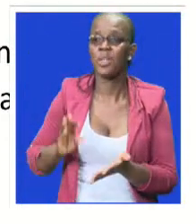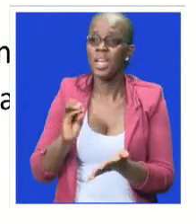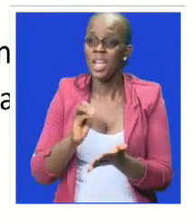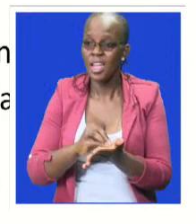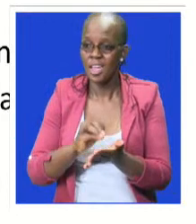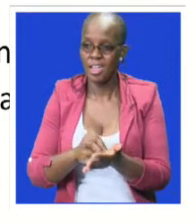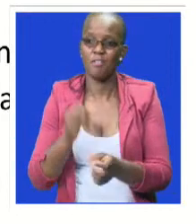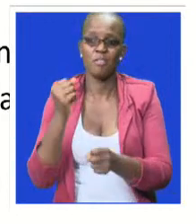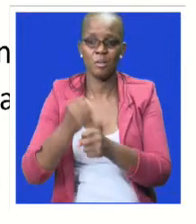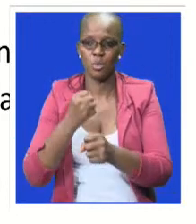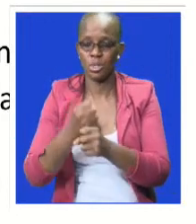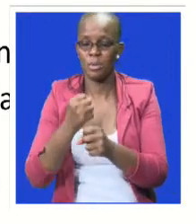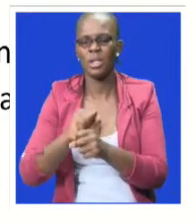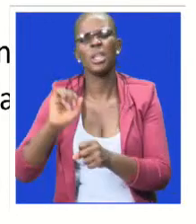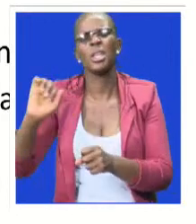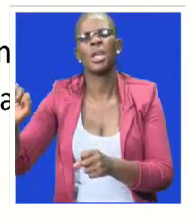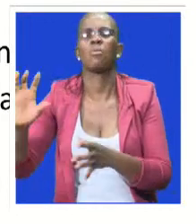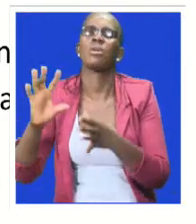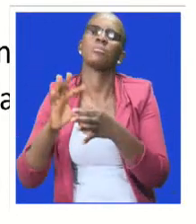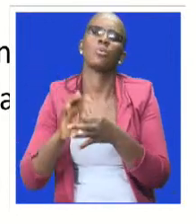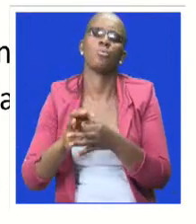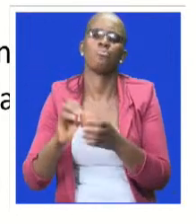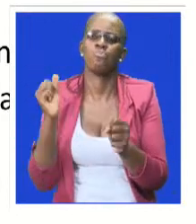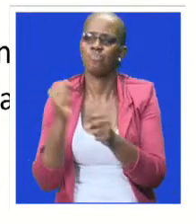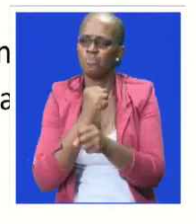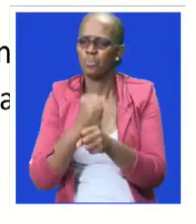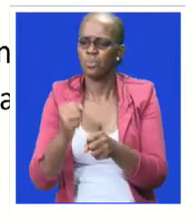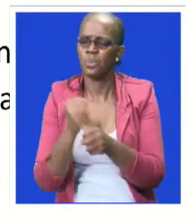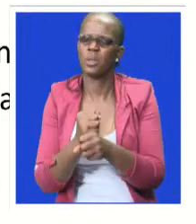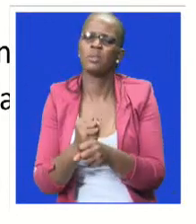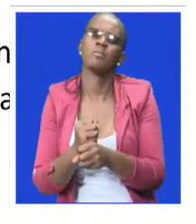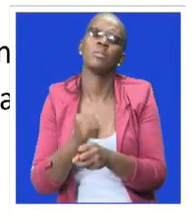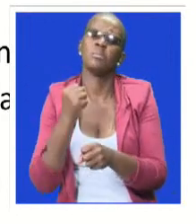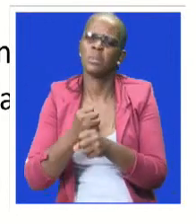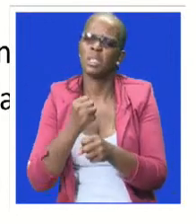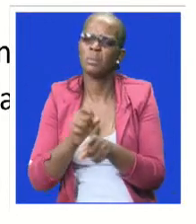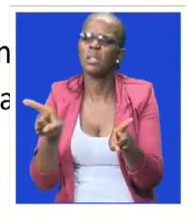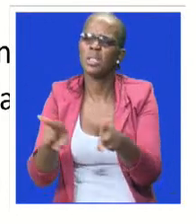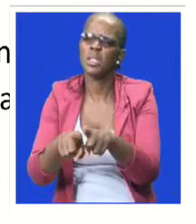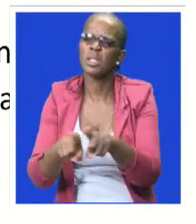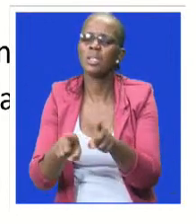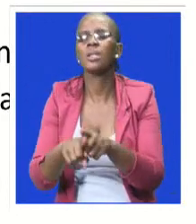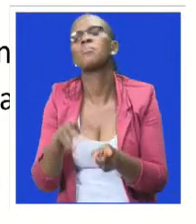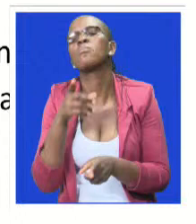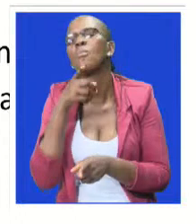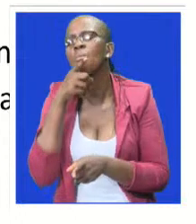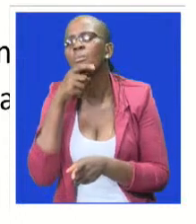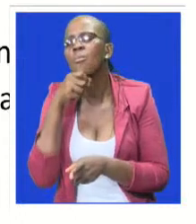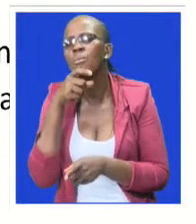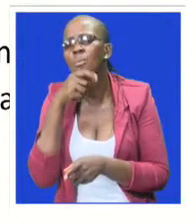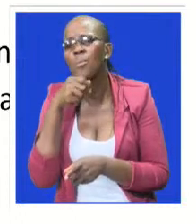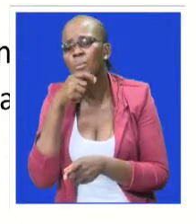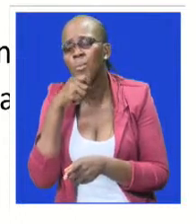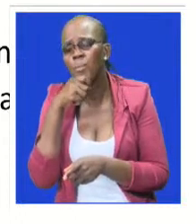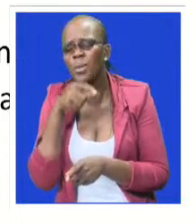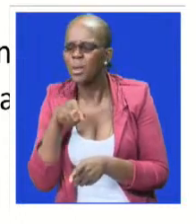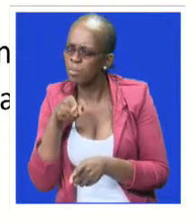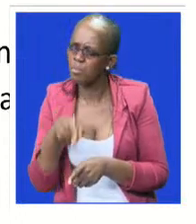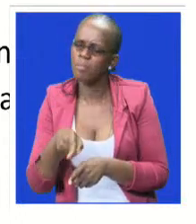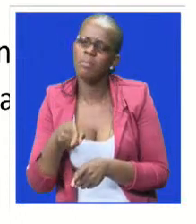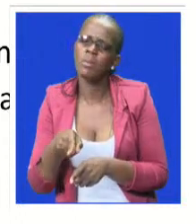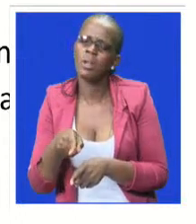They do not do things that are done by men. So in this case, we discover that the San women